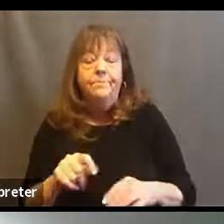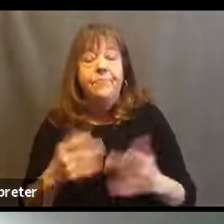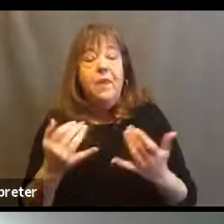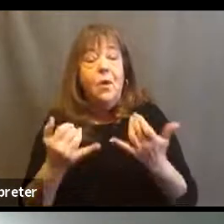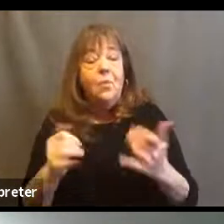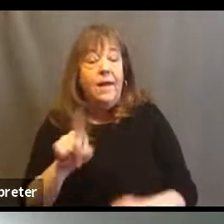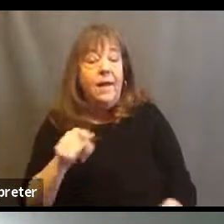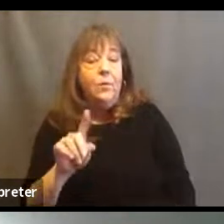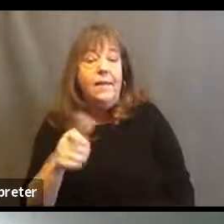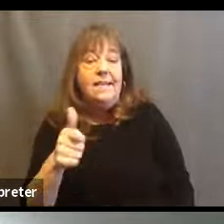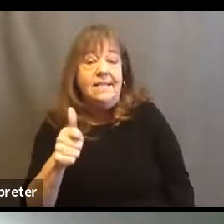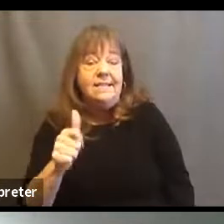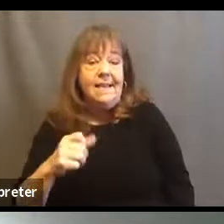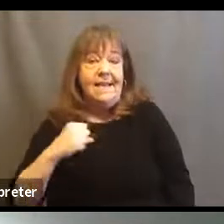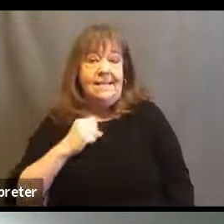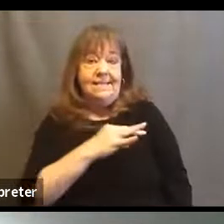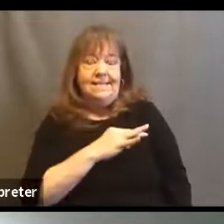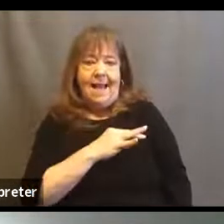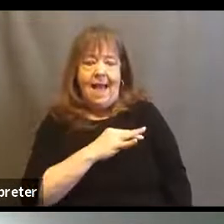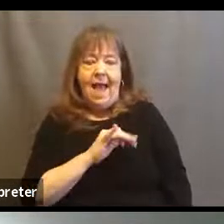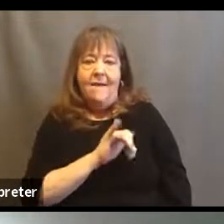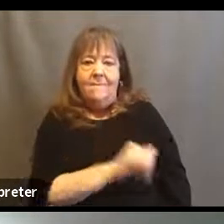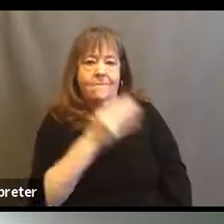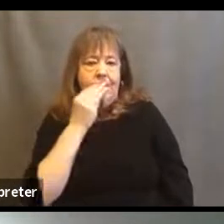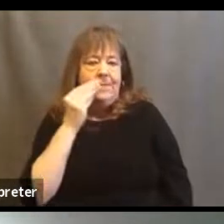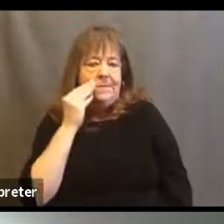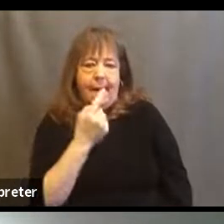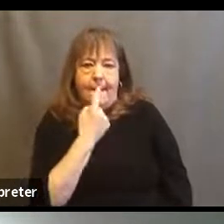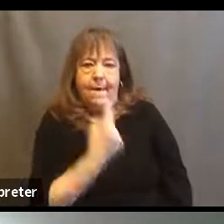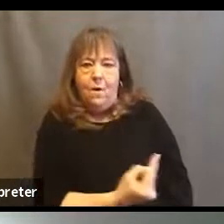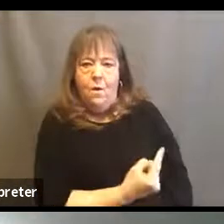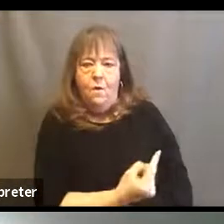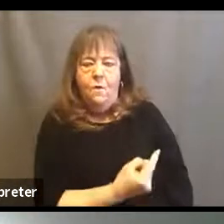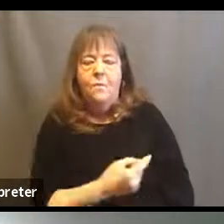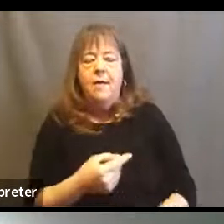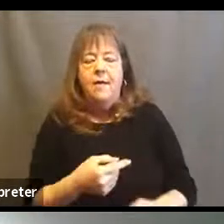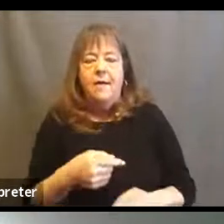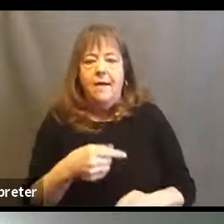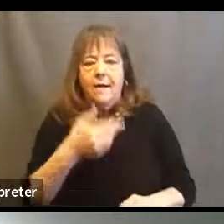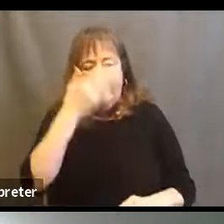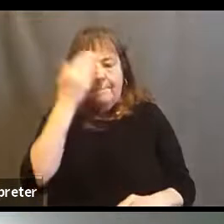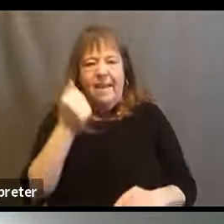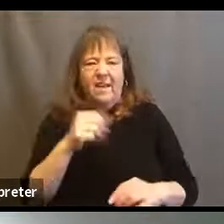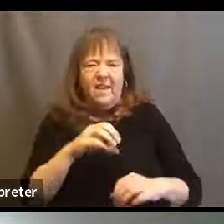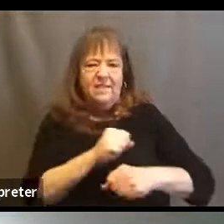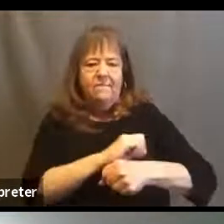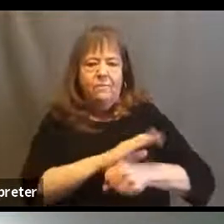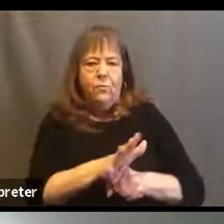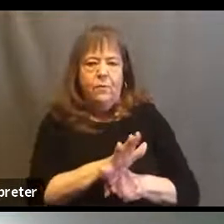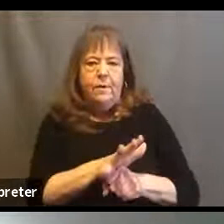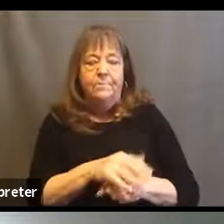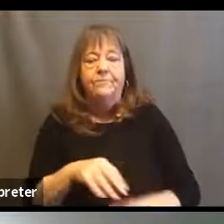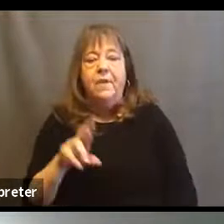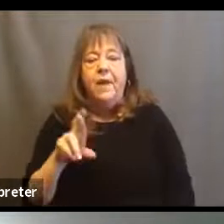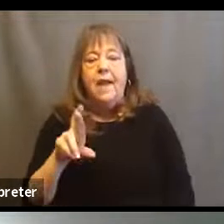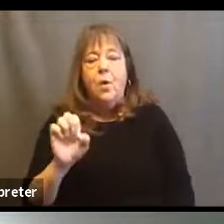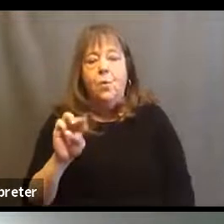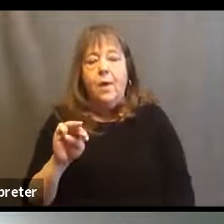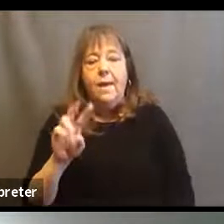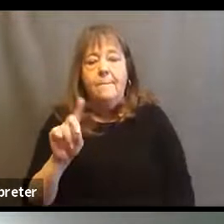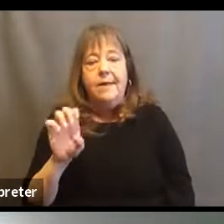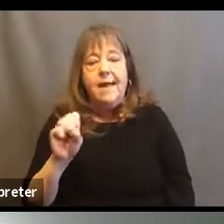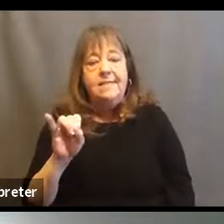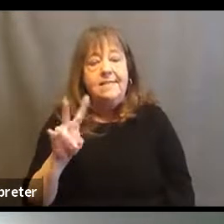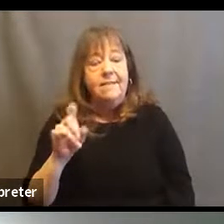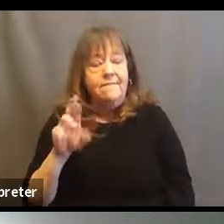have 10 staff who are quarantined due to exposures to COVID-19. In regard to remdesivir, which is the inpatient drug that we've been